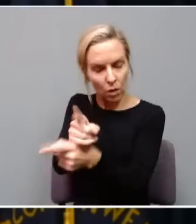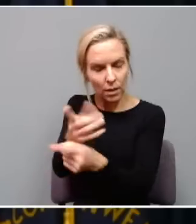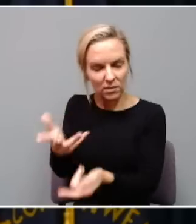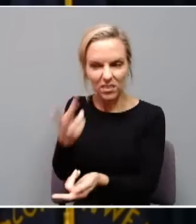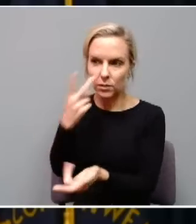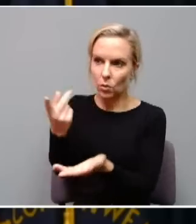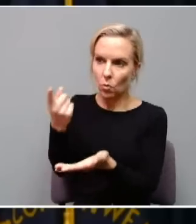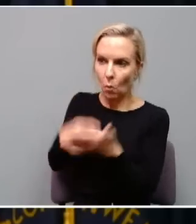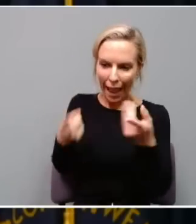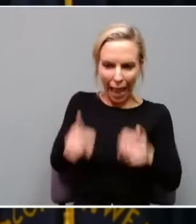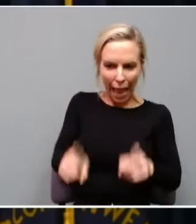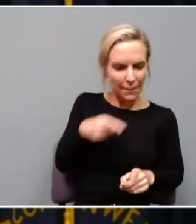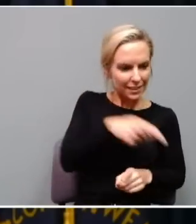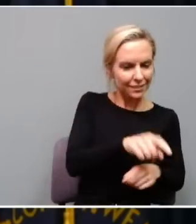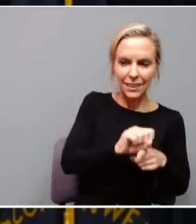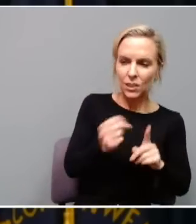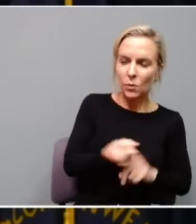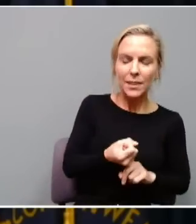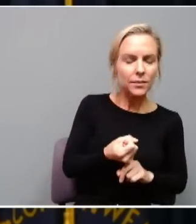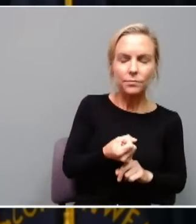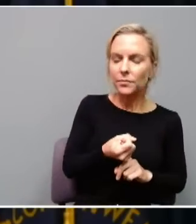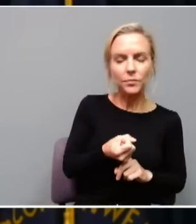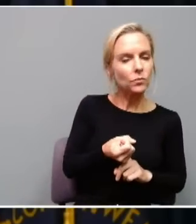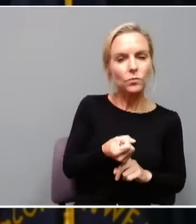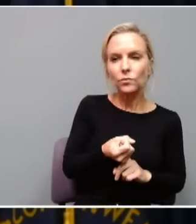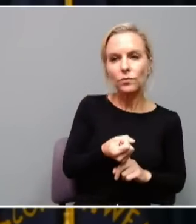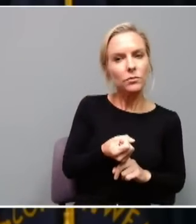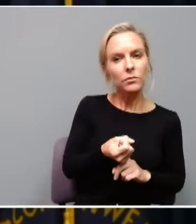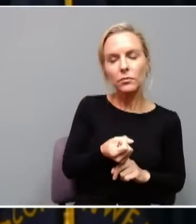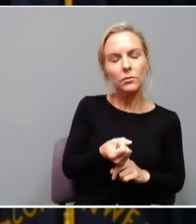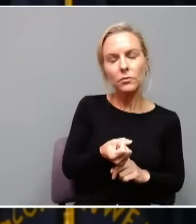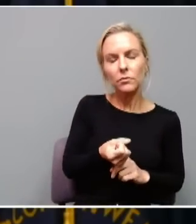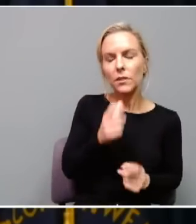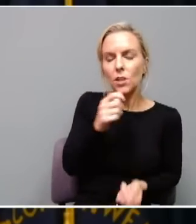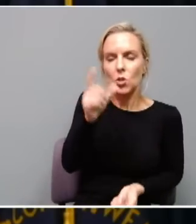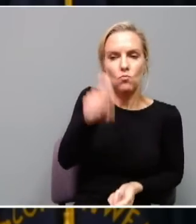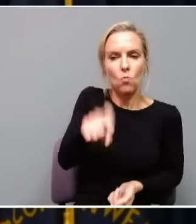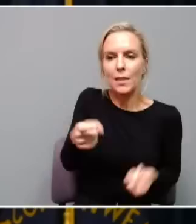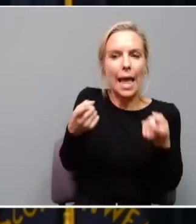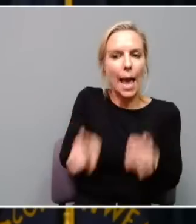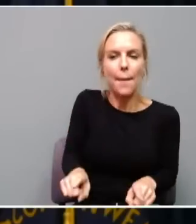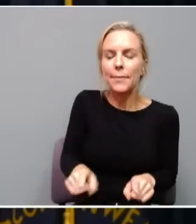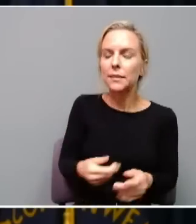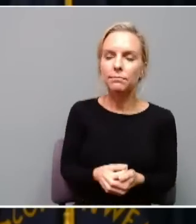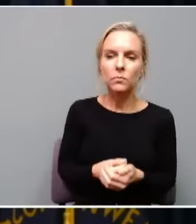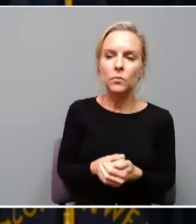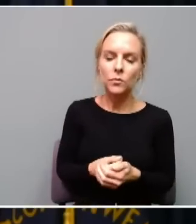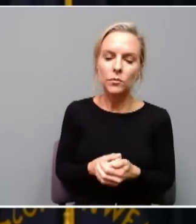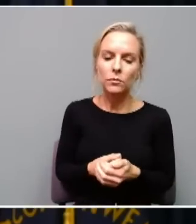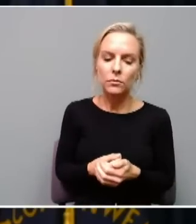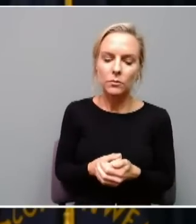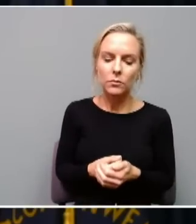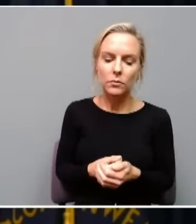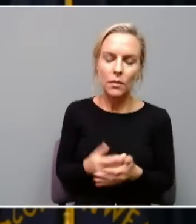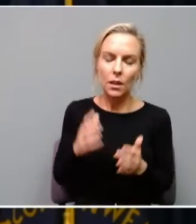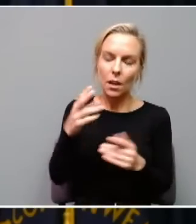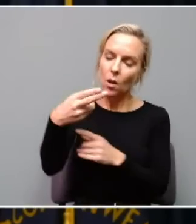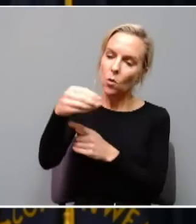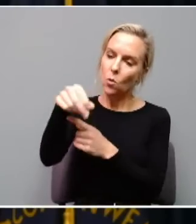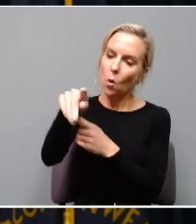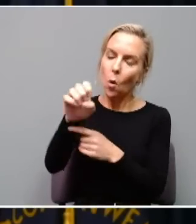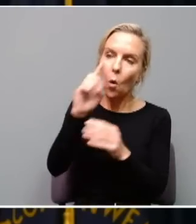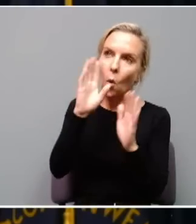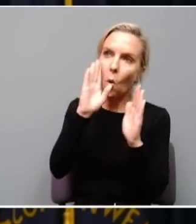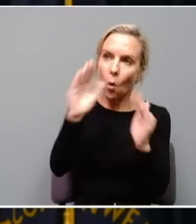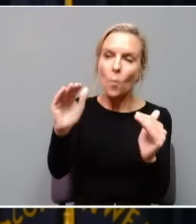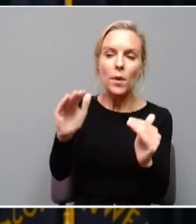here, and it is not supposed to happen. And I hope that we can